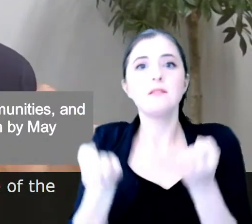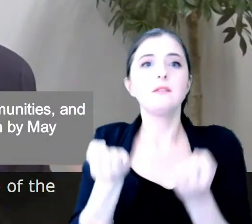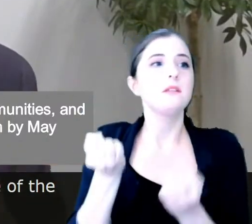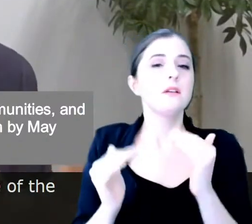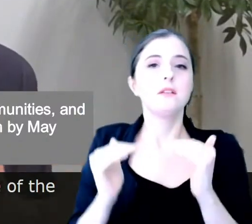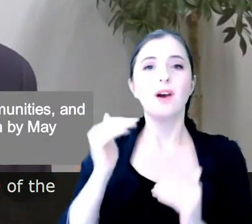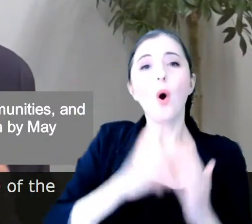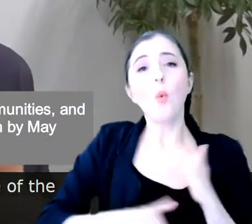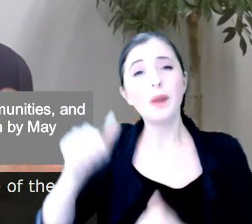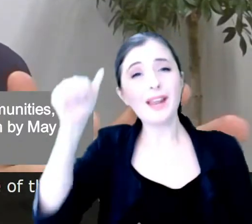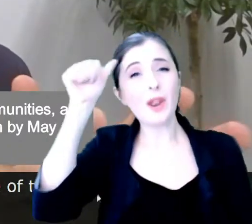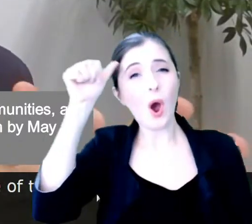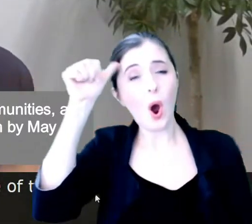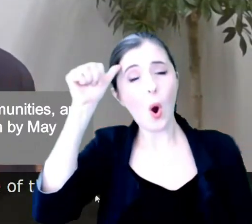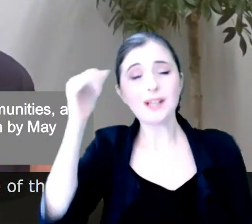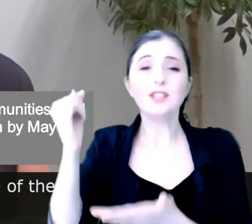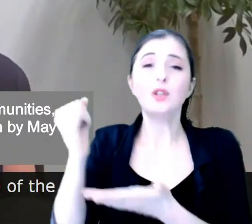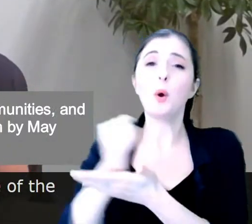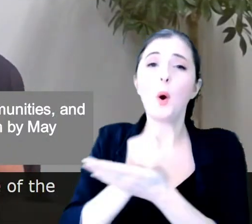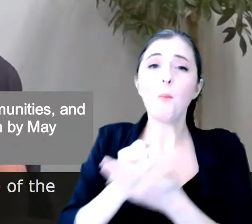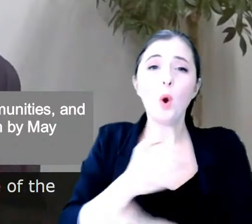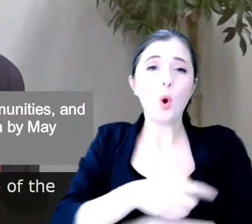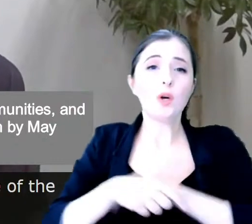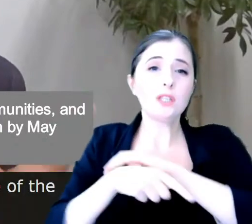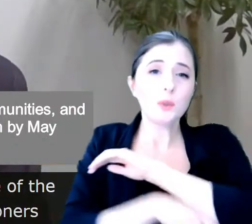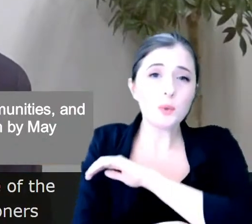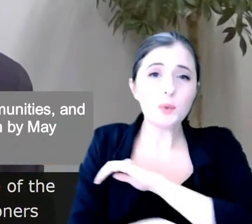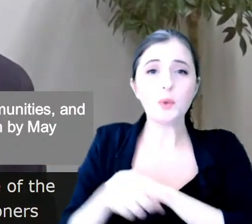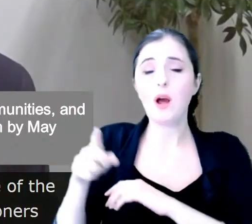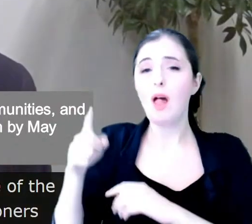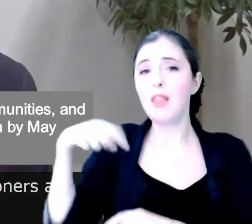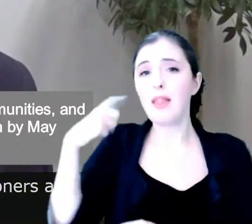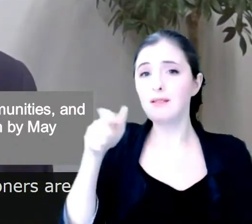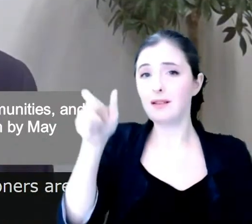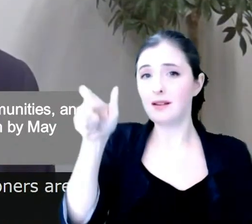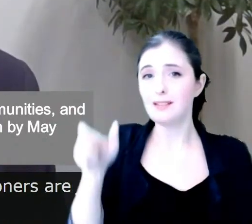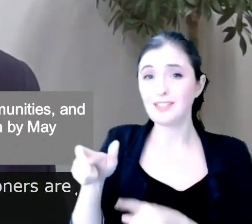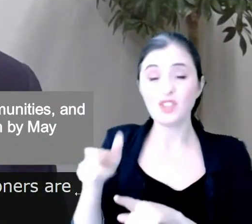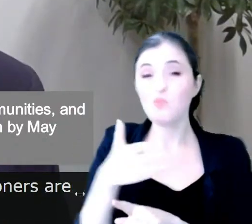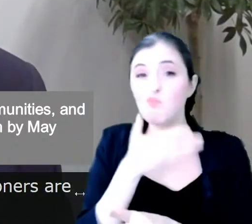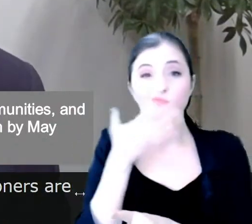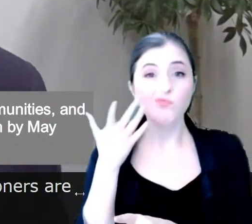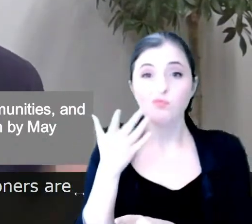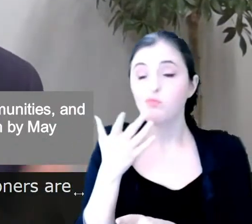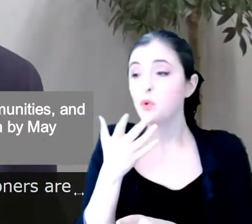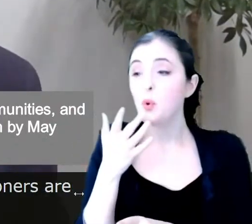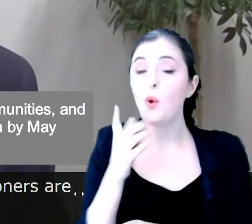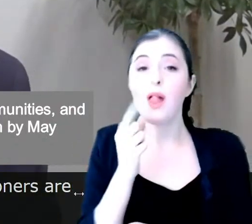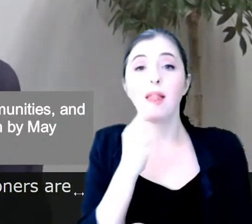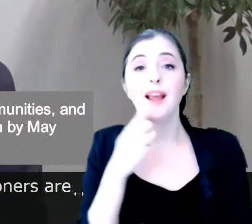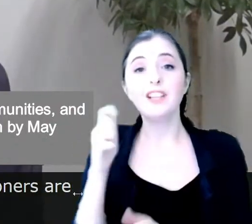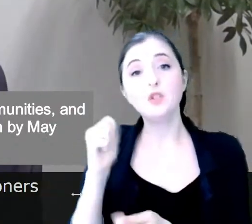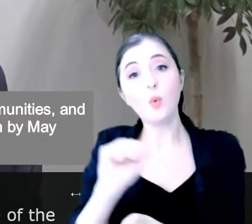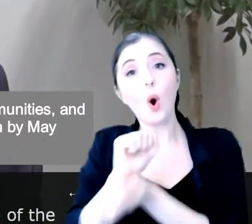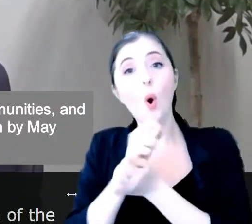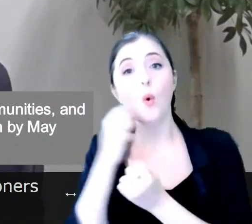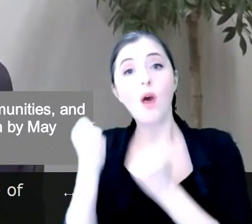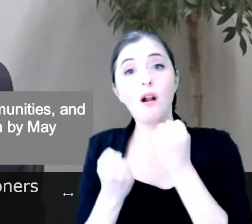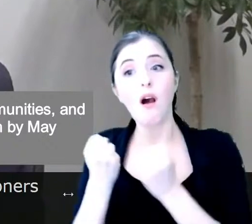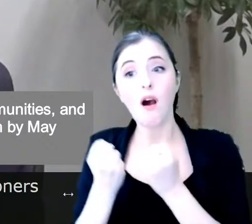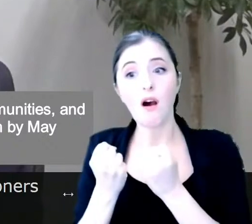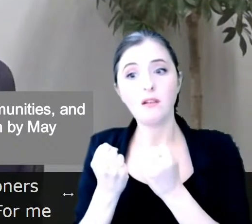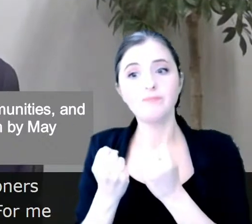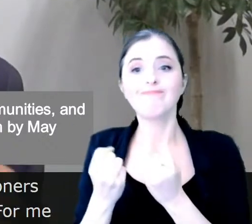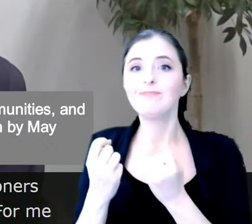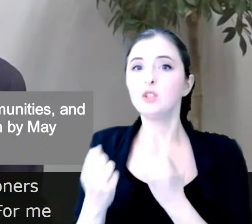Londoners, least likely to own a car, who suffer the worst consequences of air pollution. For me, it's an issue of